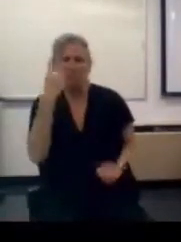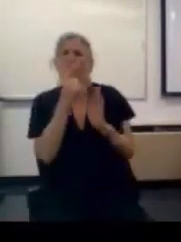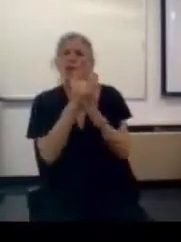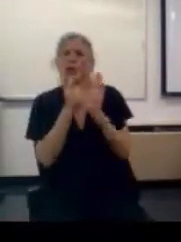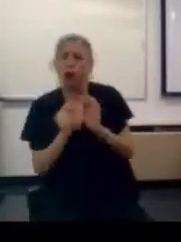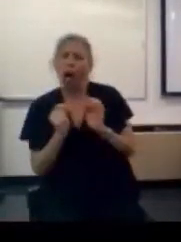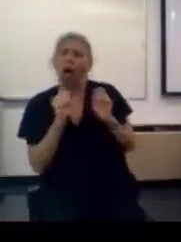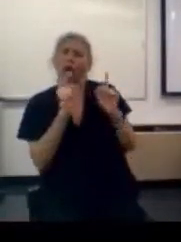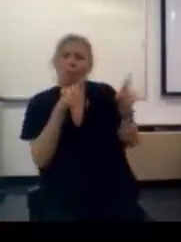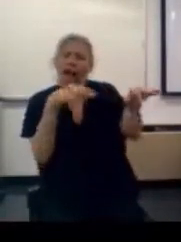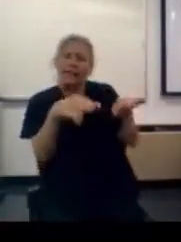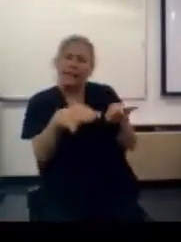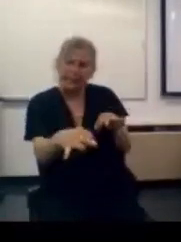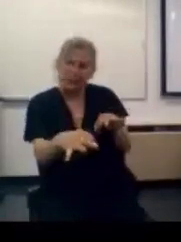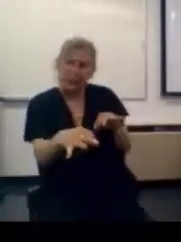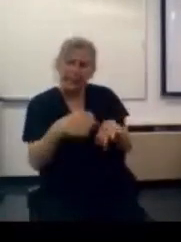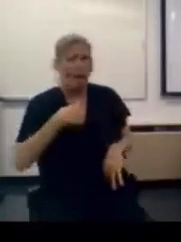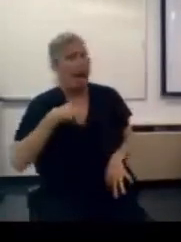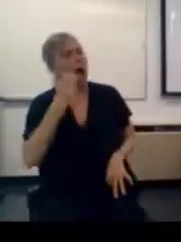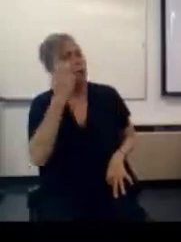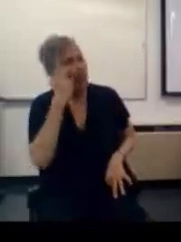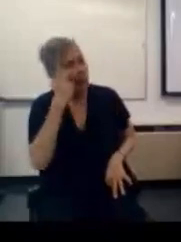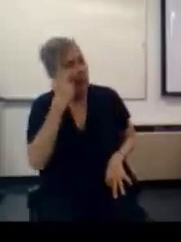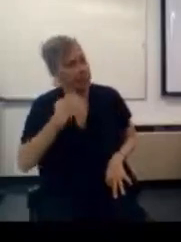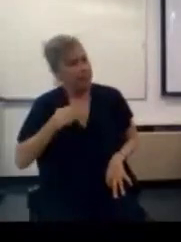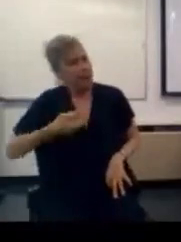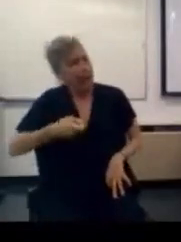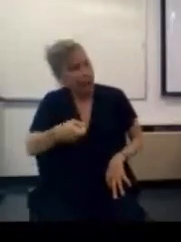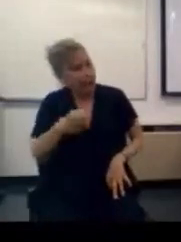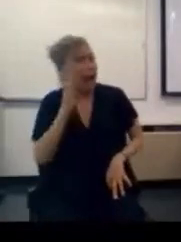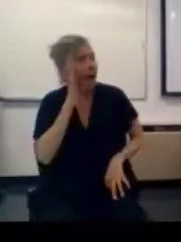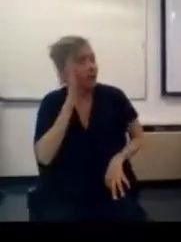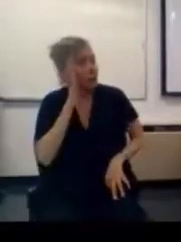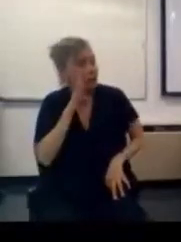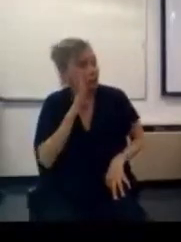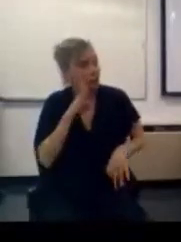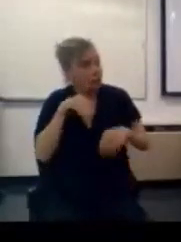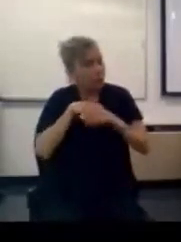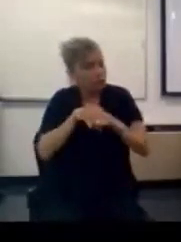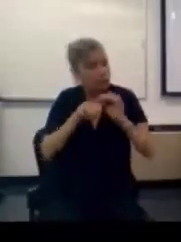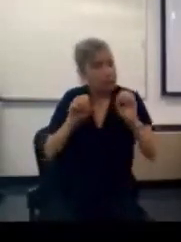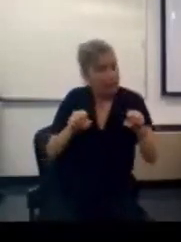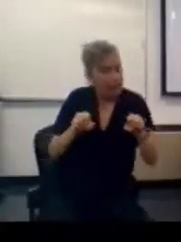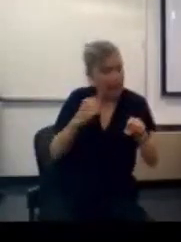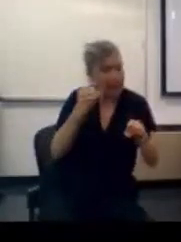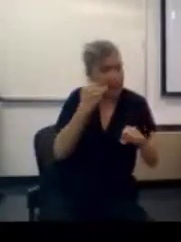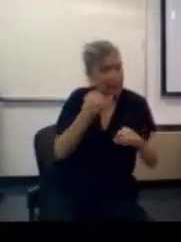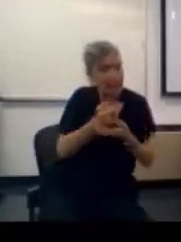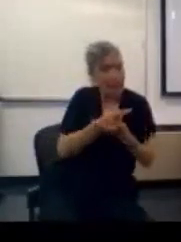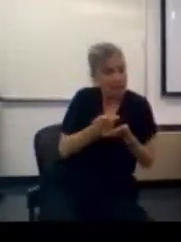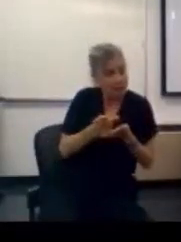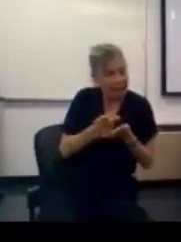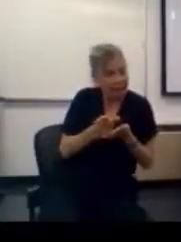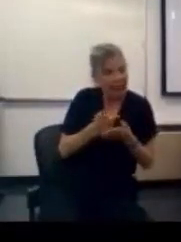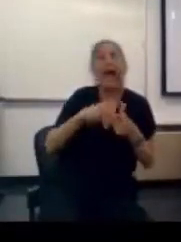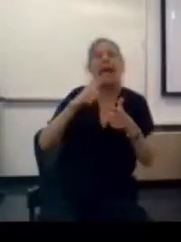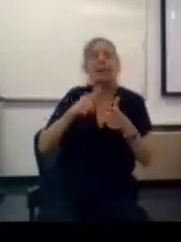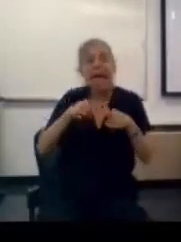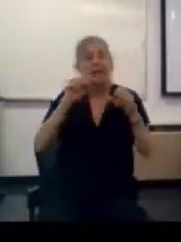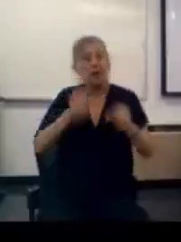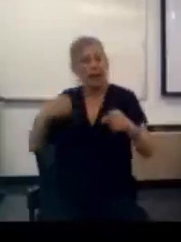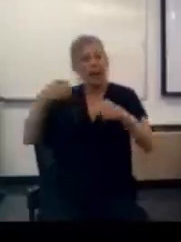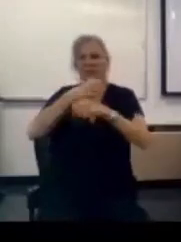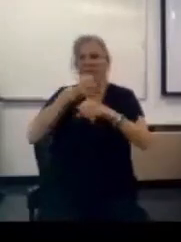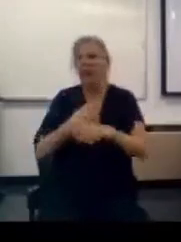don't think they understand the law. Let me go back and let me explain it to them. And if it doesn't work, you can send in the Human Rights Commission and